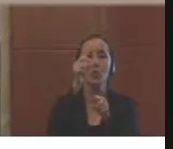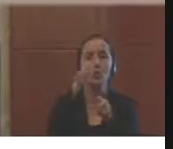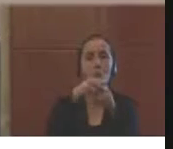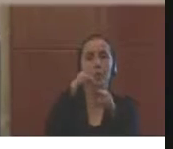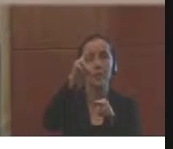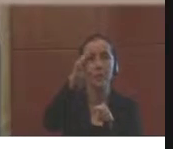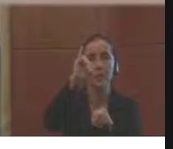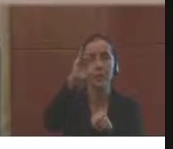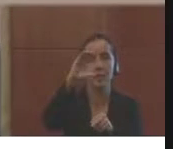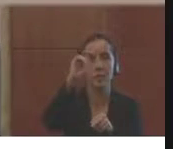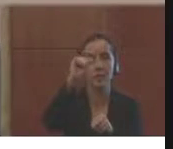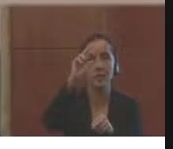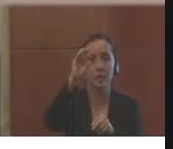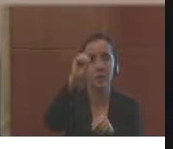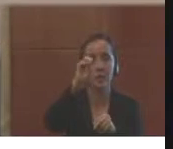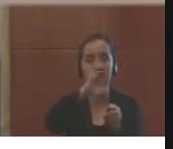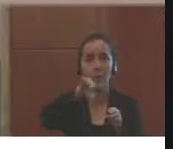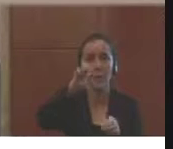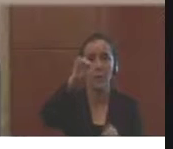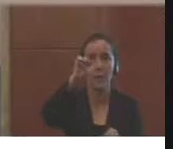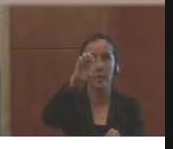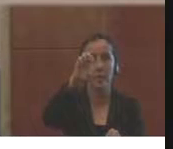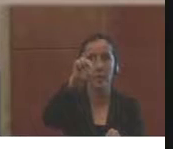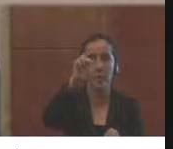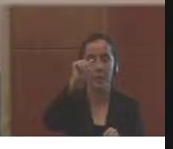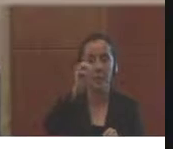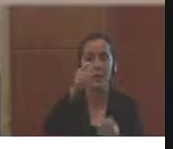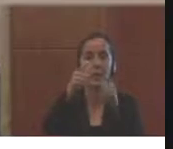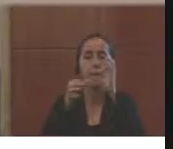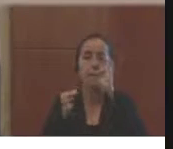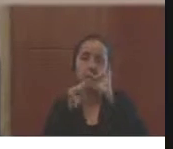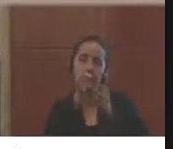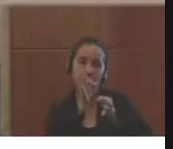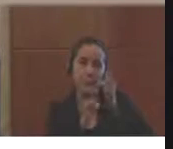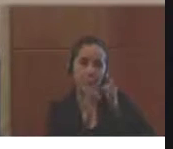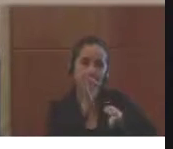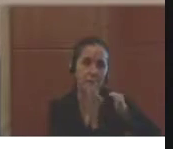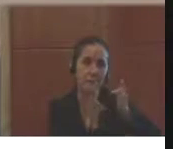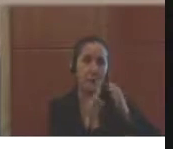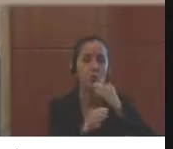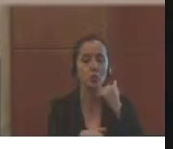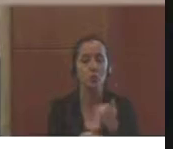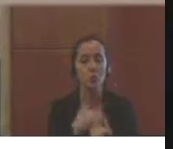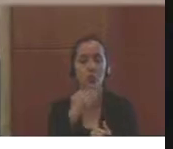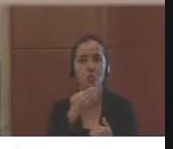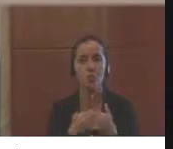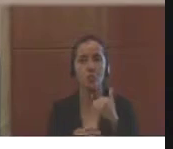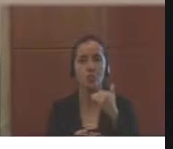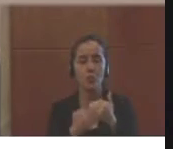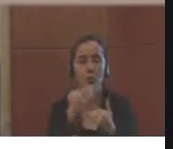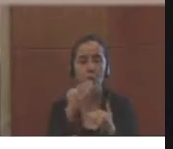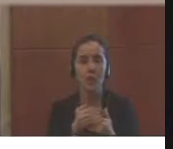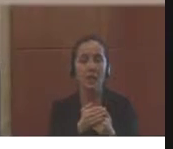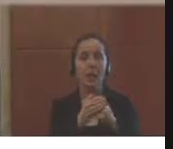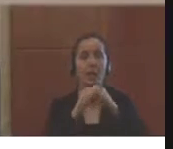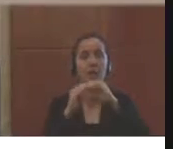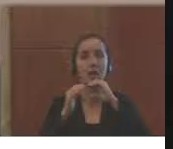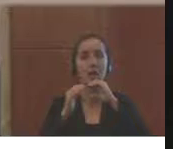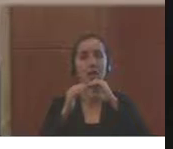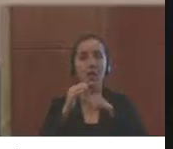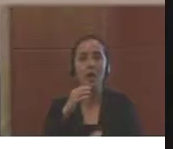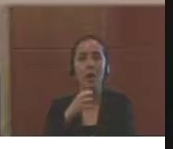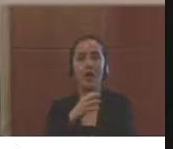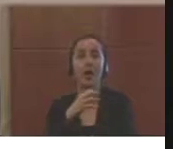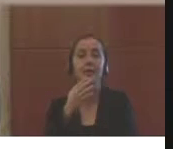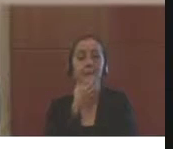session, Ricardo Mena is going to introduce the process